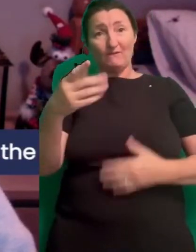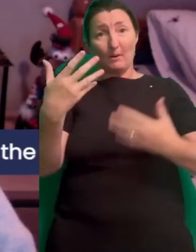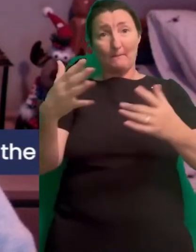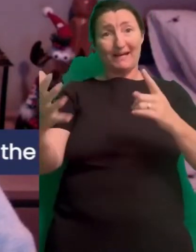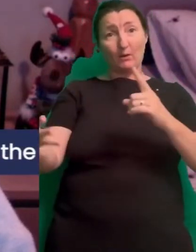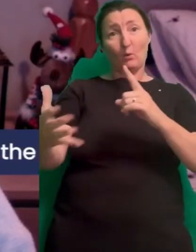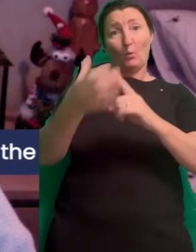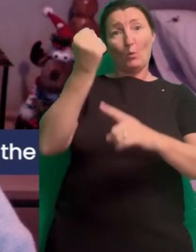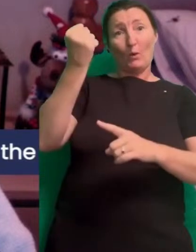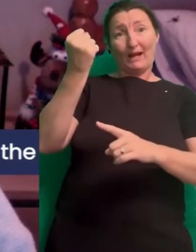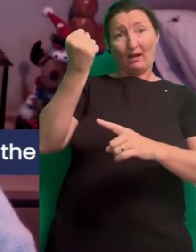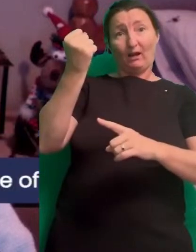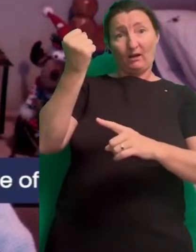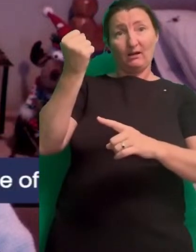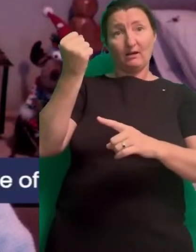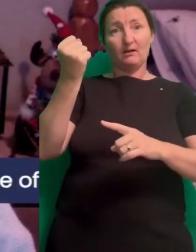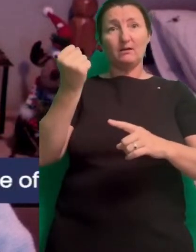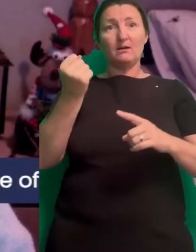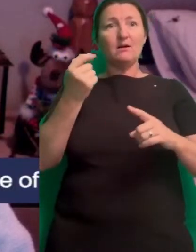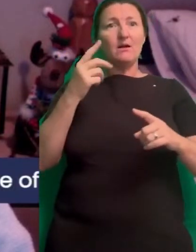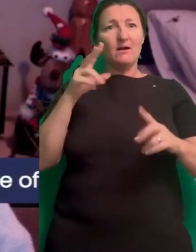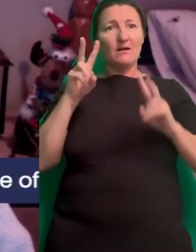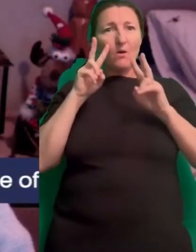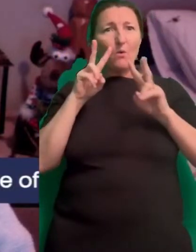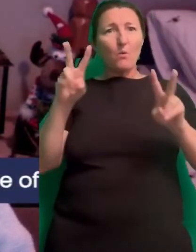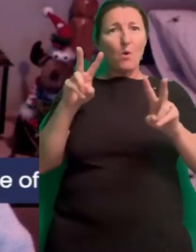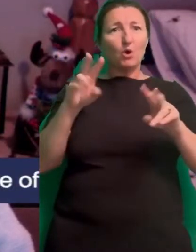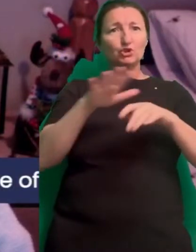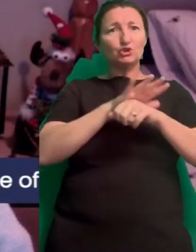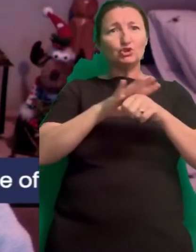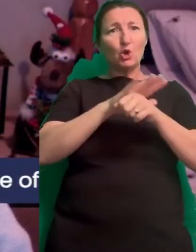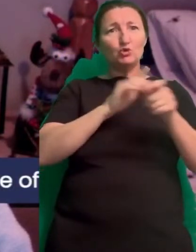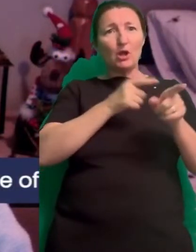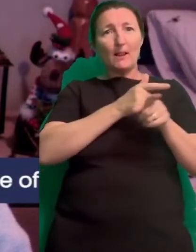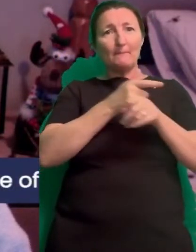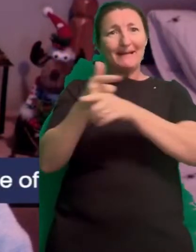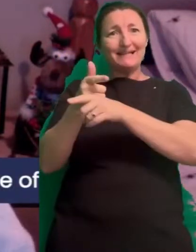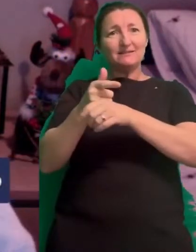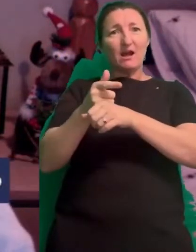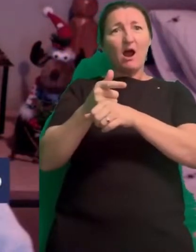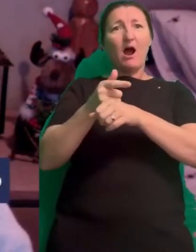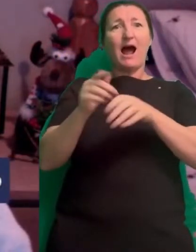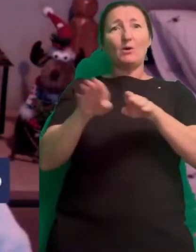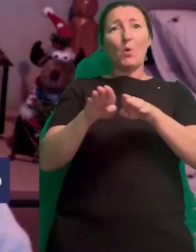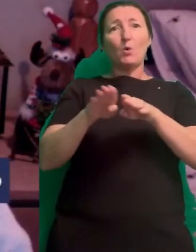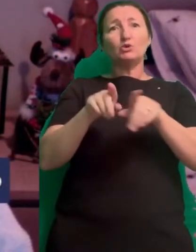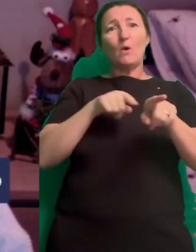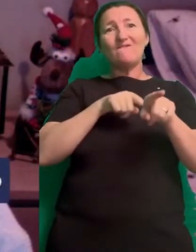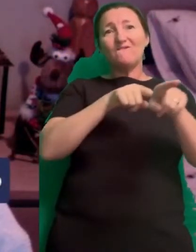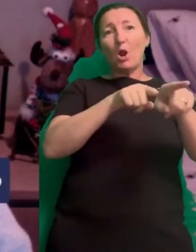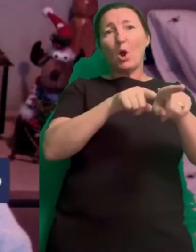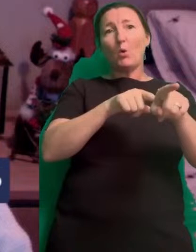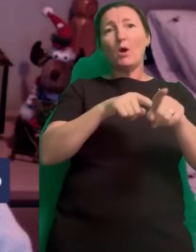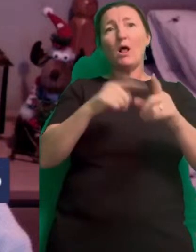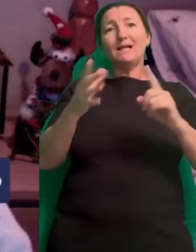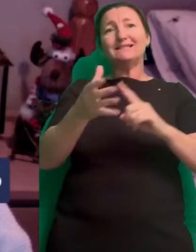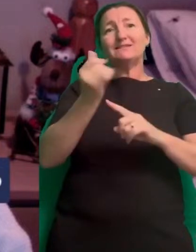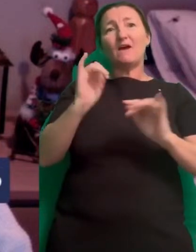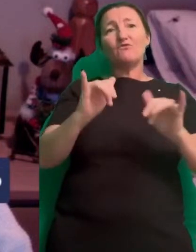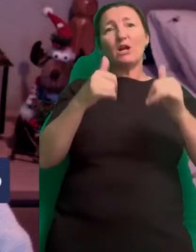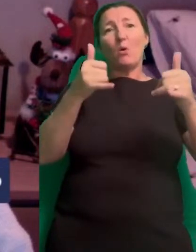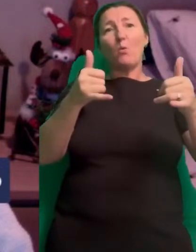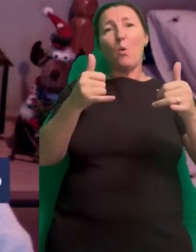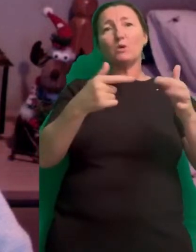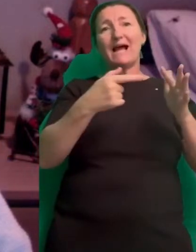also please do follow the Discovery Awards and Enable India on social media, where maybe one of you might be lucky enough to pick